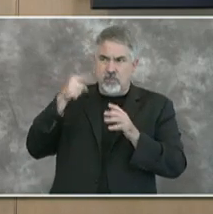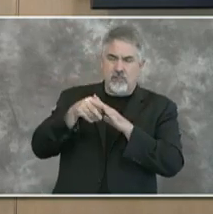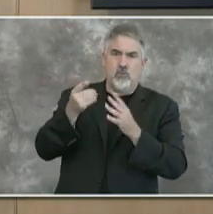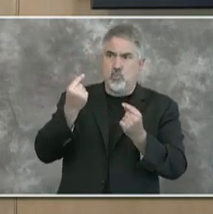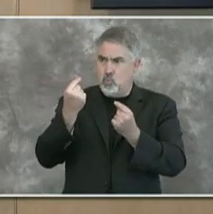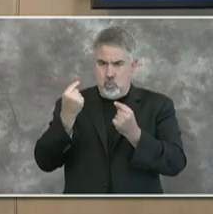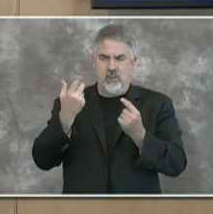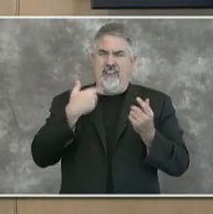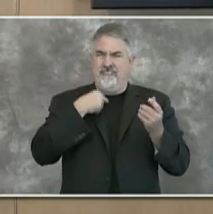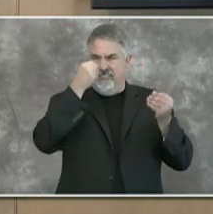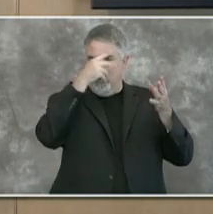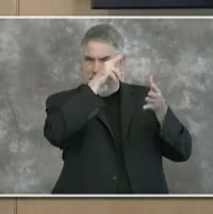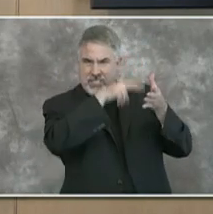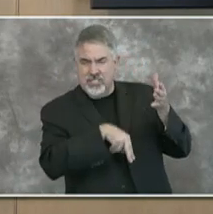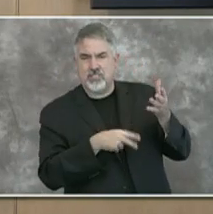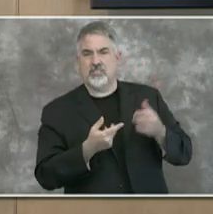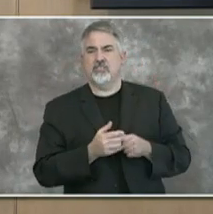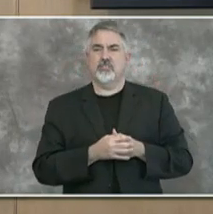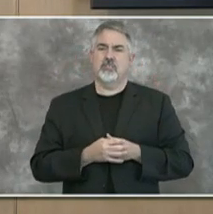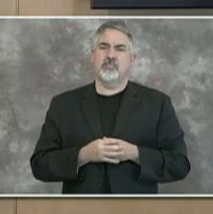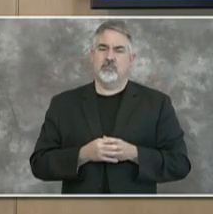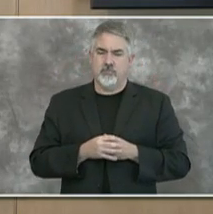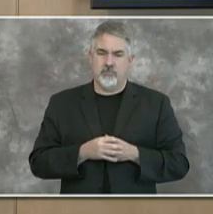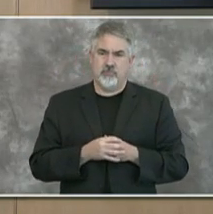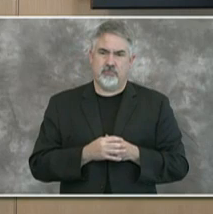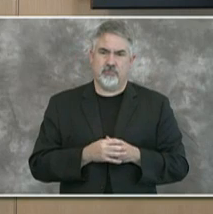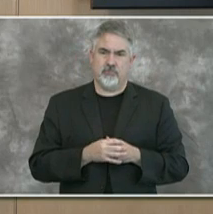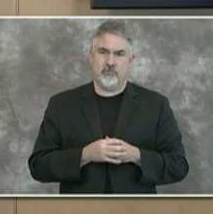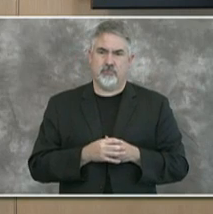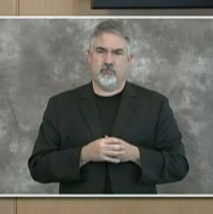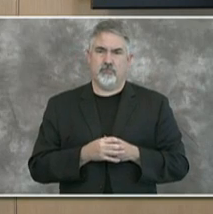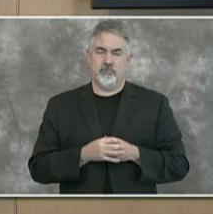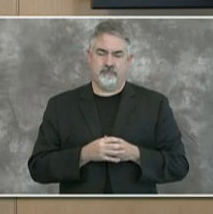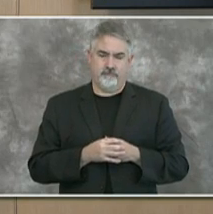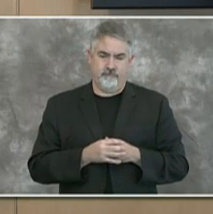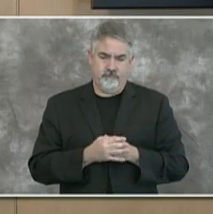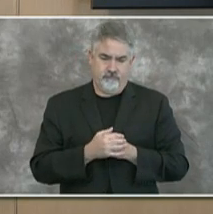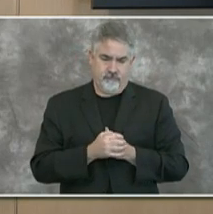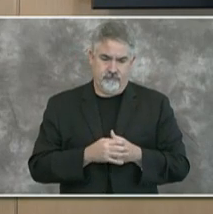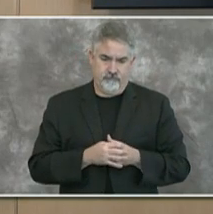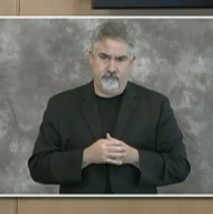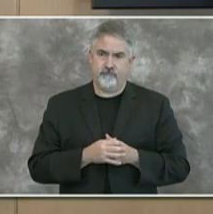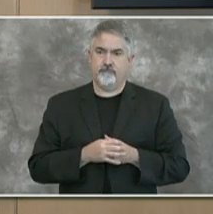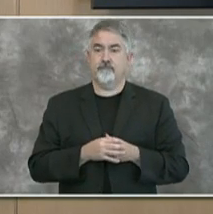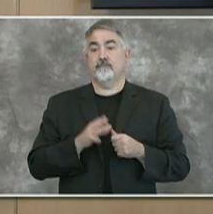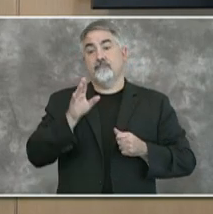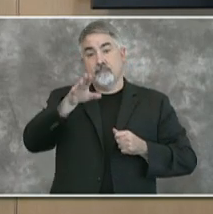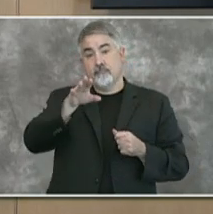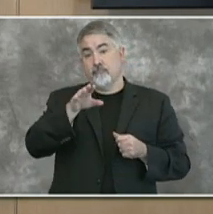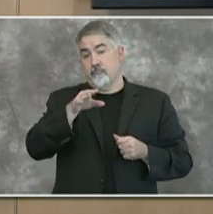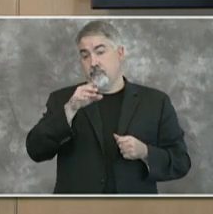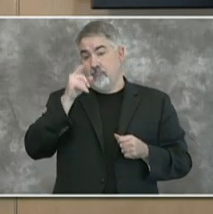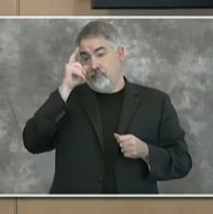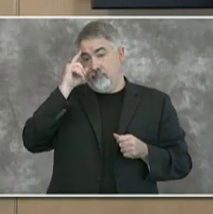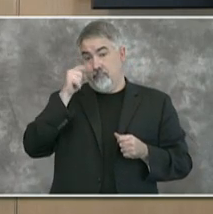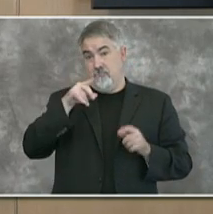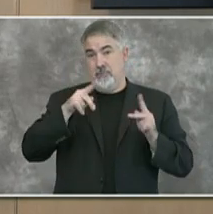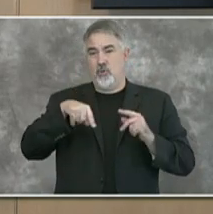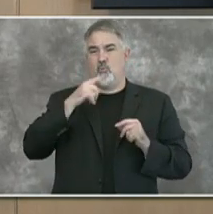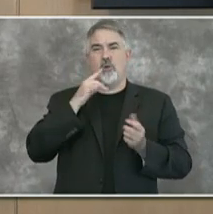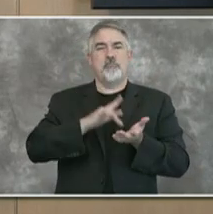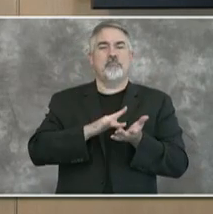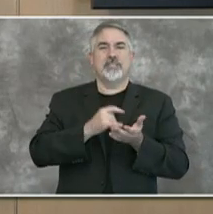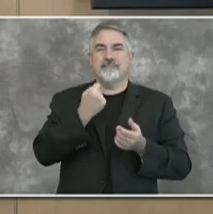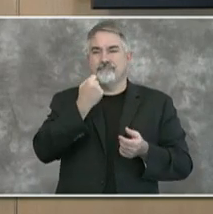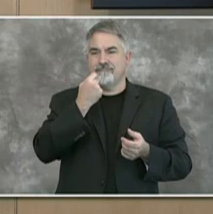up2sd.org, up2sd.org. And also a reminder that for people who need medication for